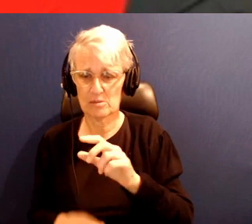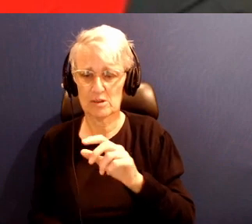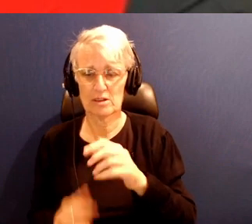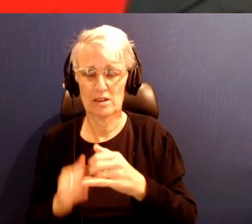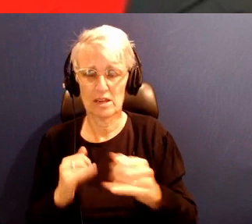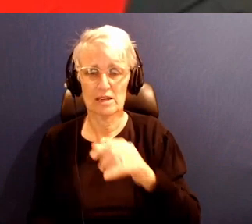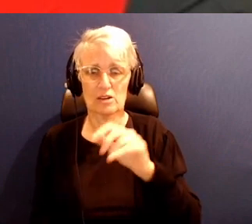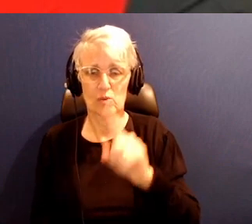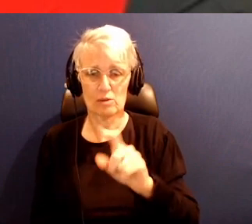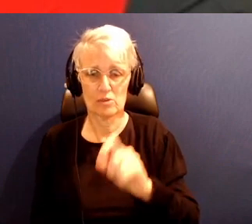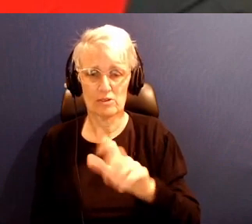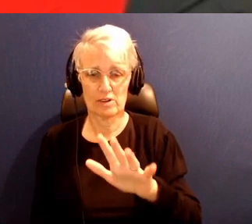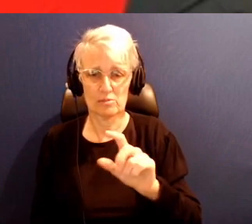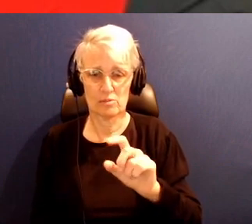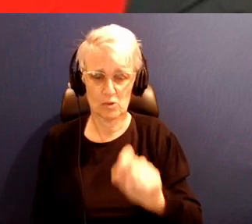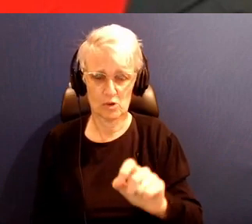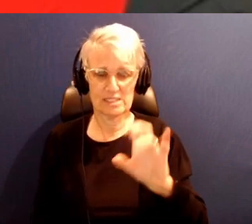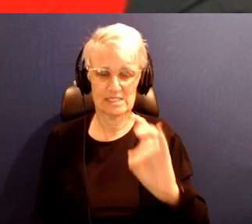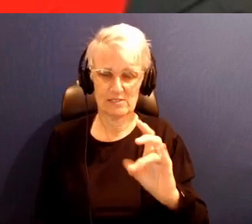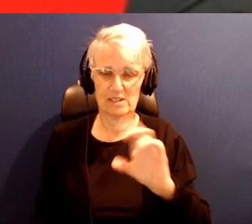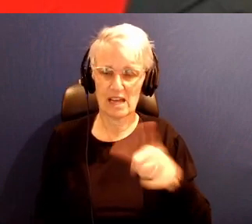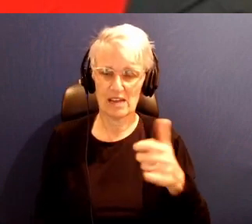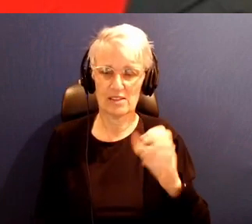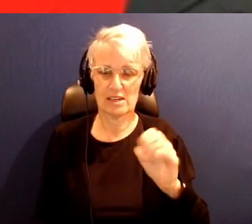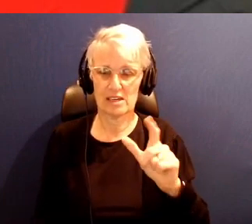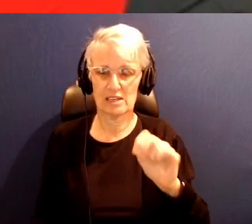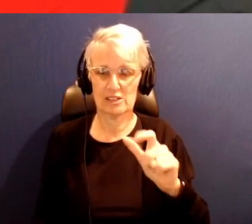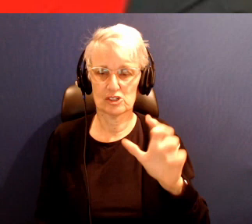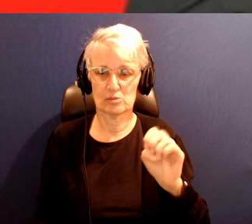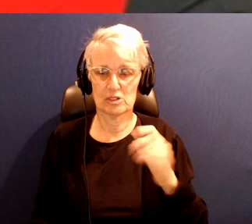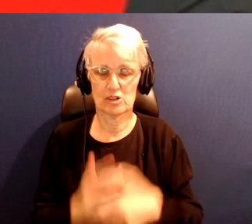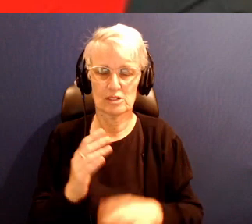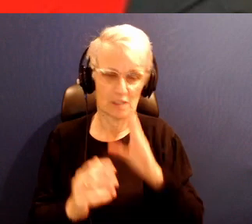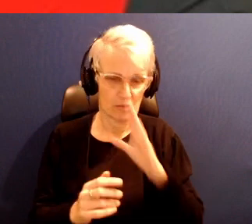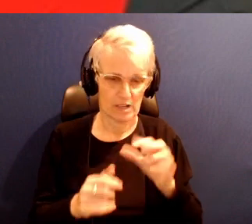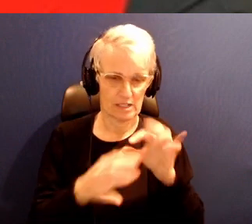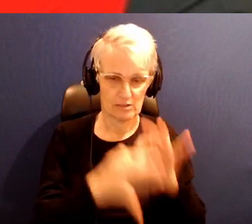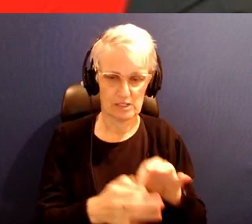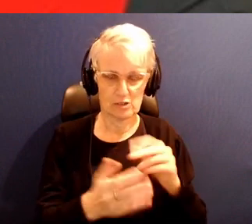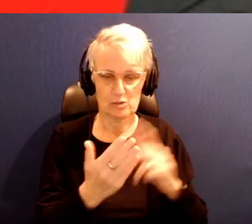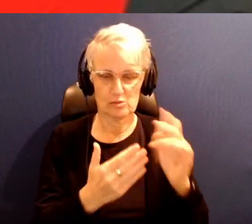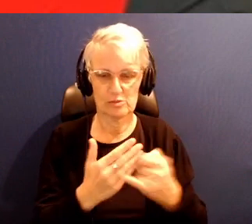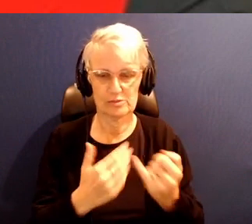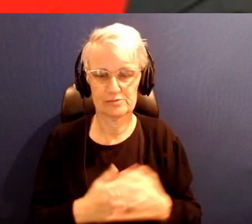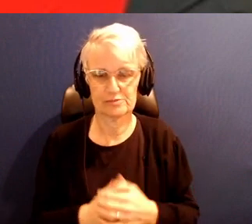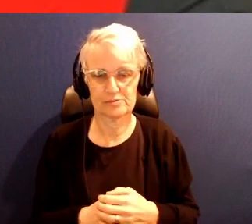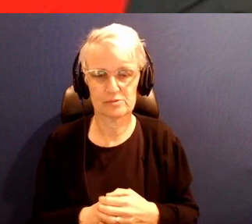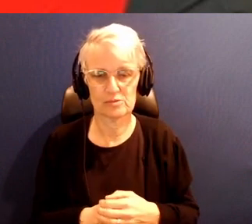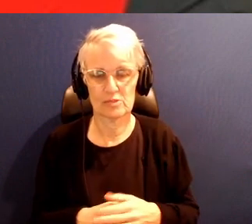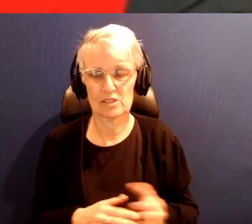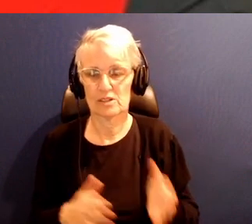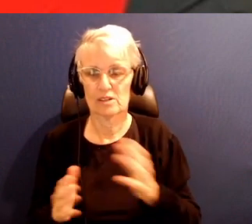subline 1.5.7, other eligible costs directly related to the project.